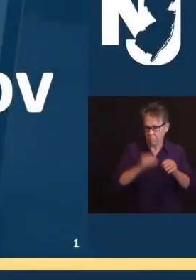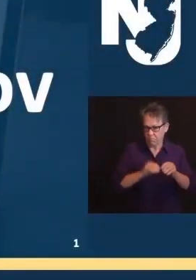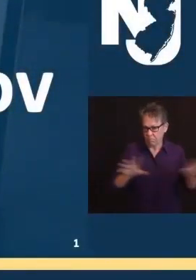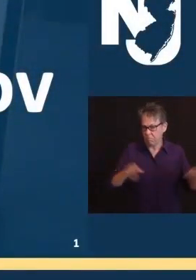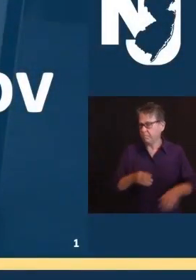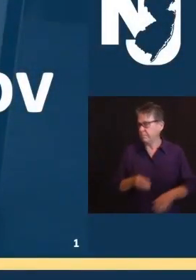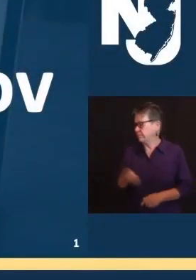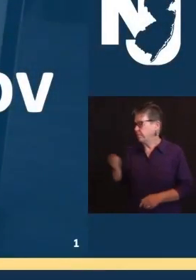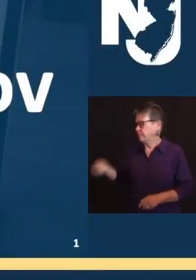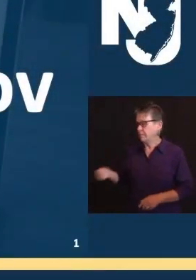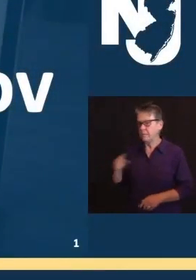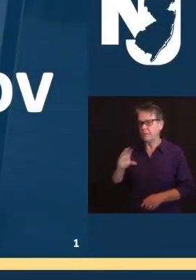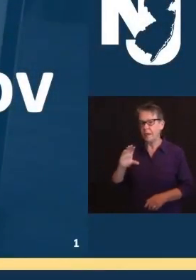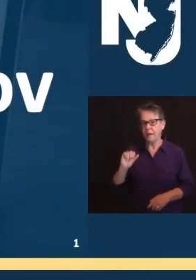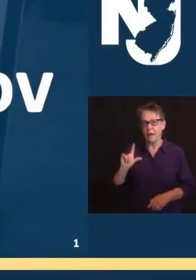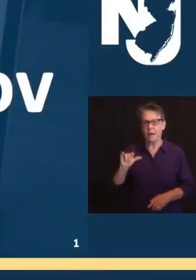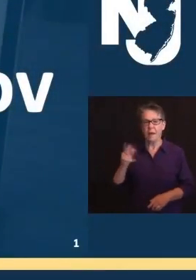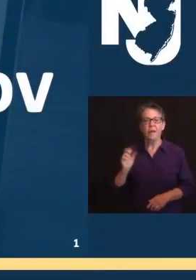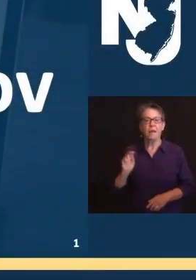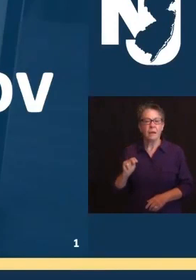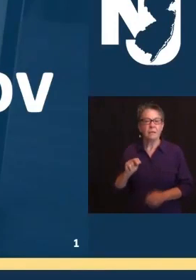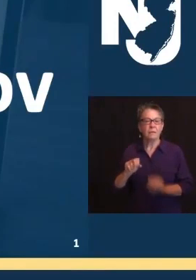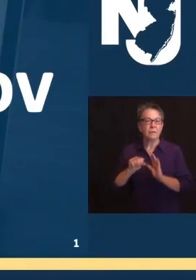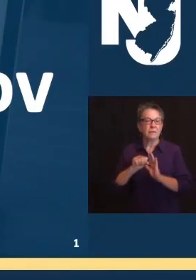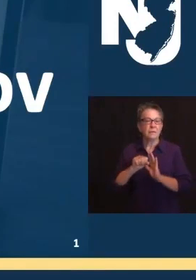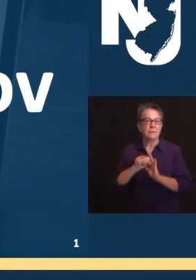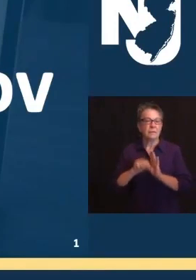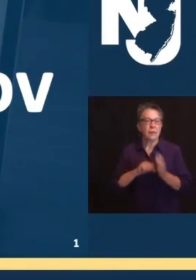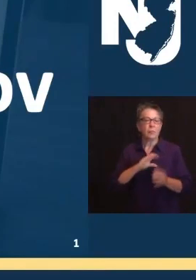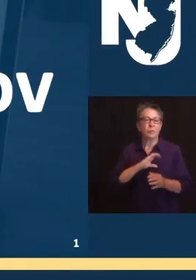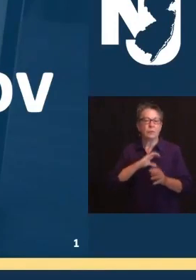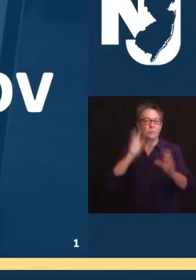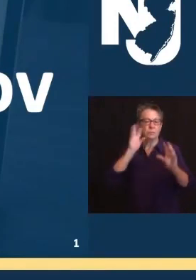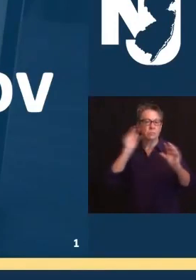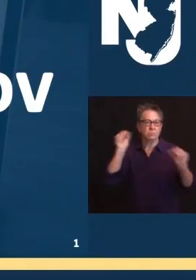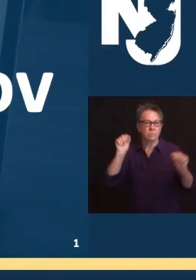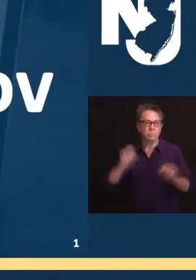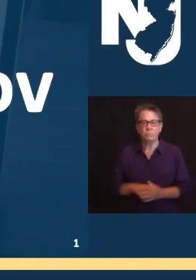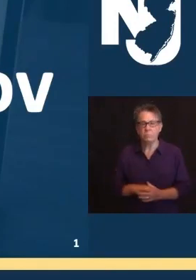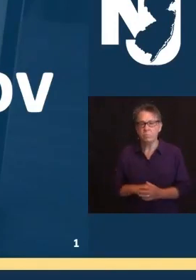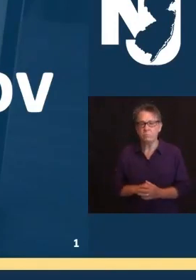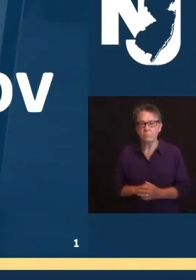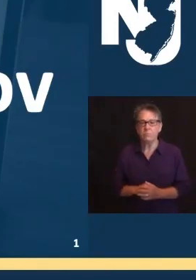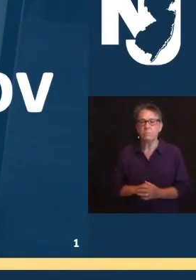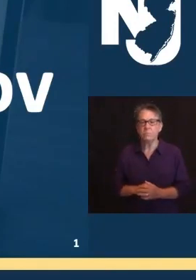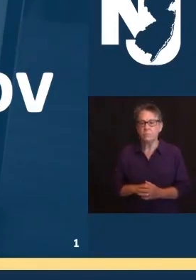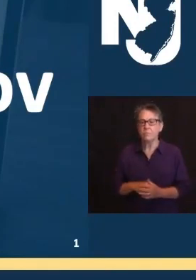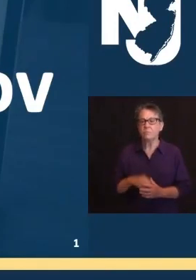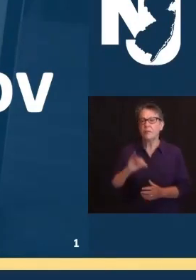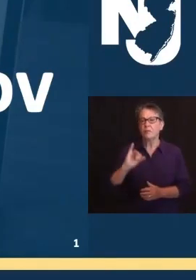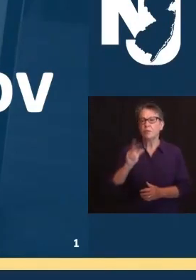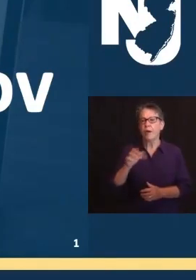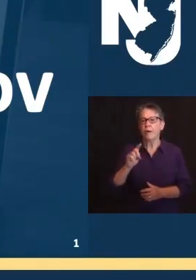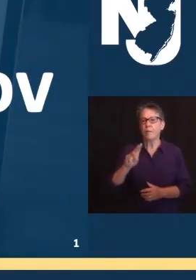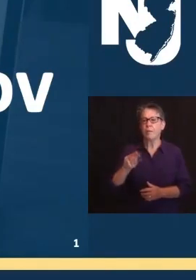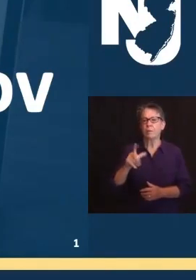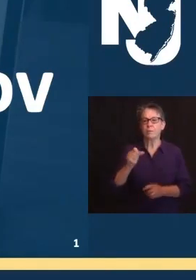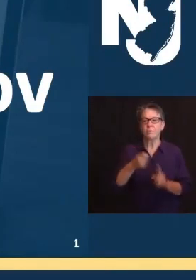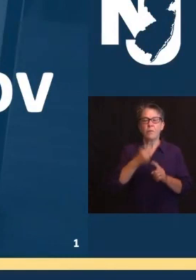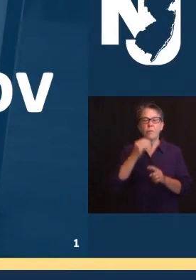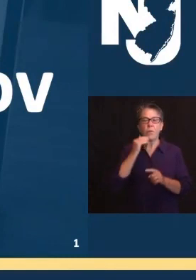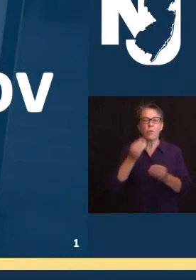who needs no introduction, Superintendent of the State Police, Colonel Pat Callahan. Jared Maples, Director of Office of Homeland Security and Preparedness, is